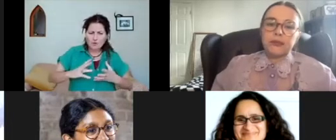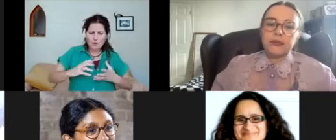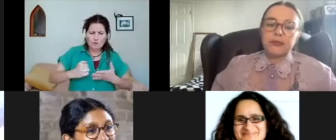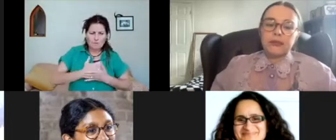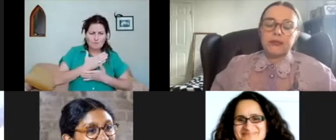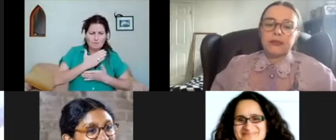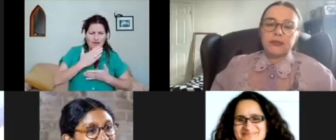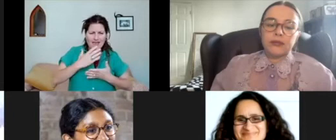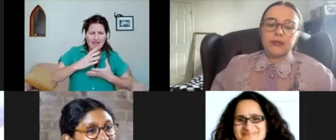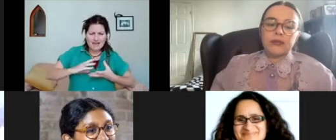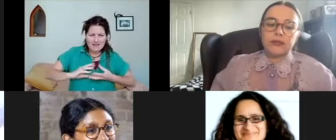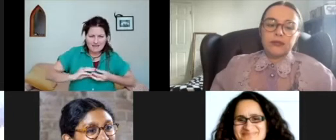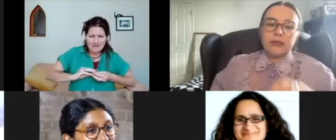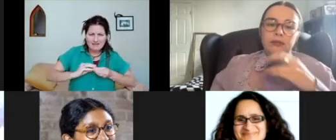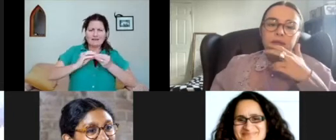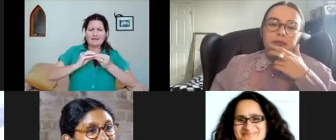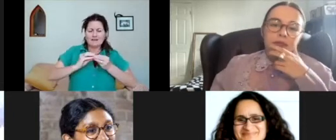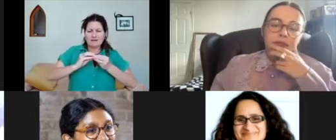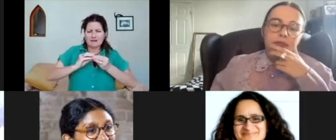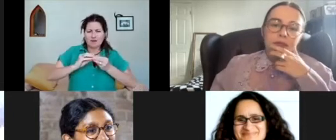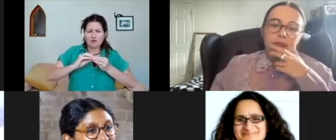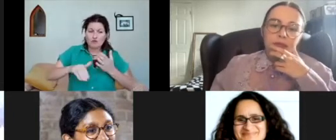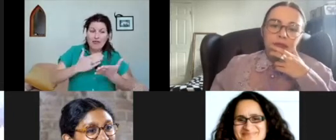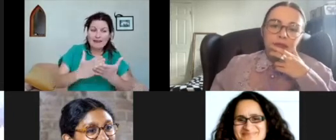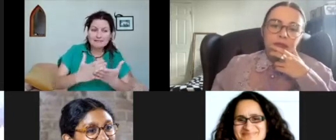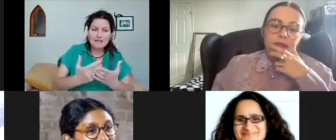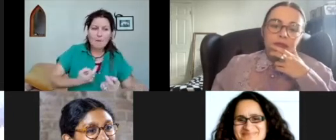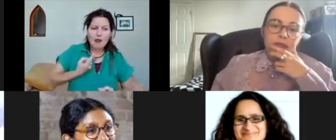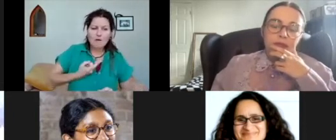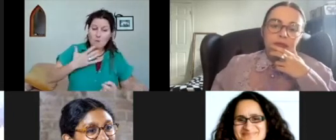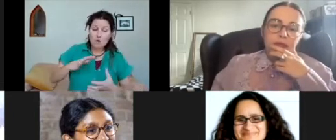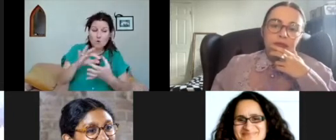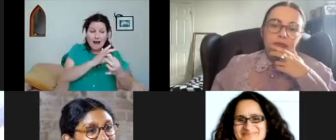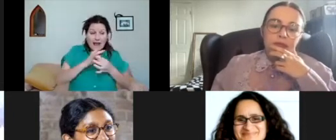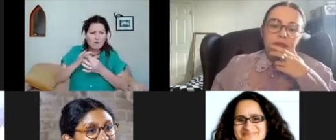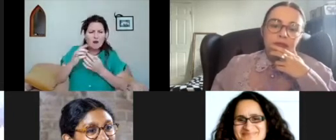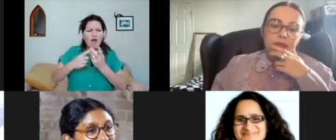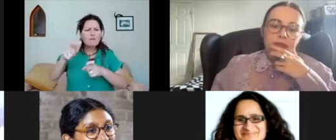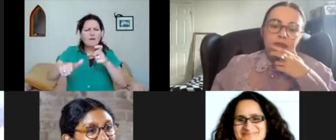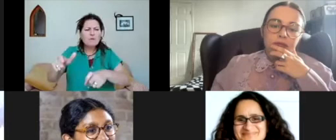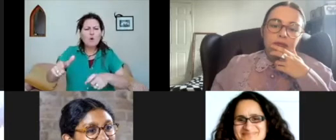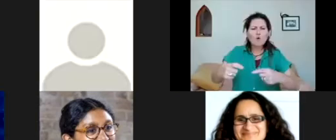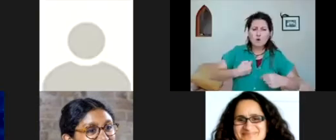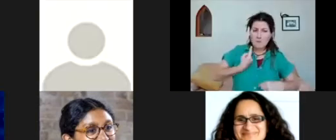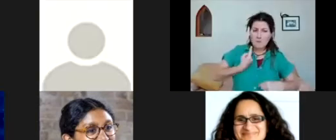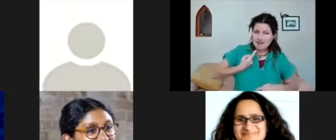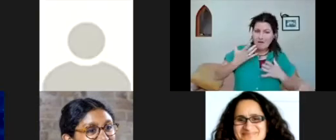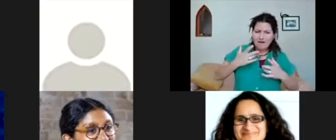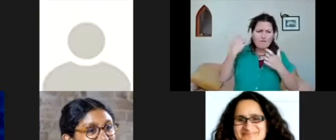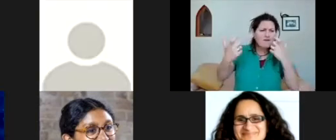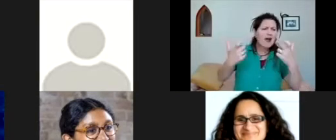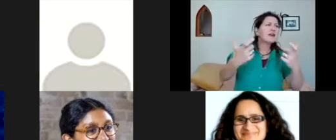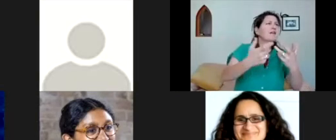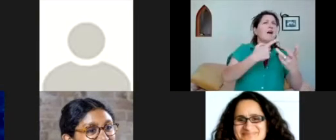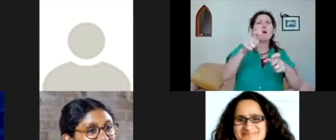working as a solo performer and I'd like to collaborate with other people. Whether or not I'd have to find those other people myself, or whether you